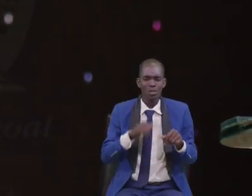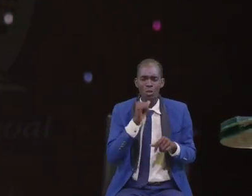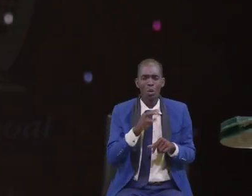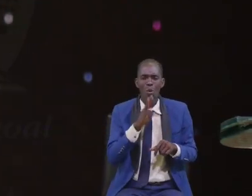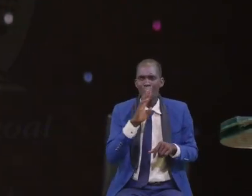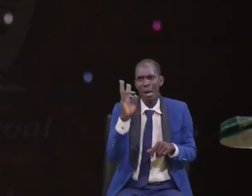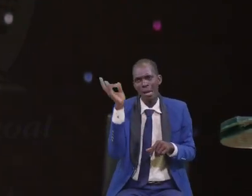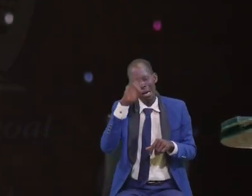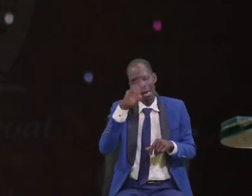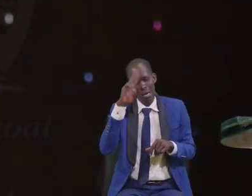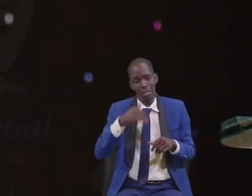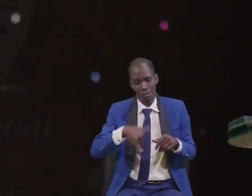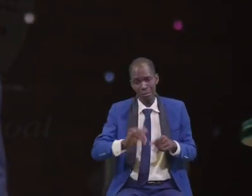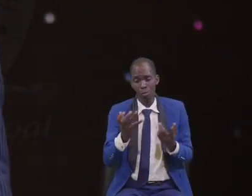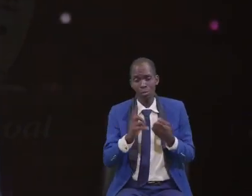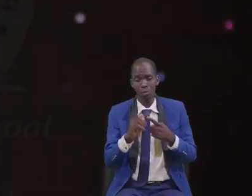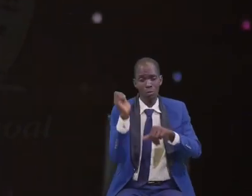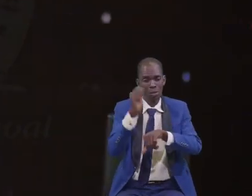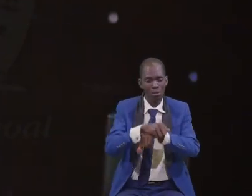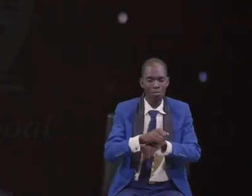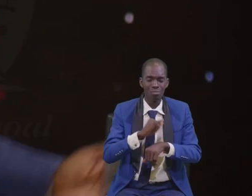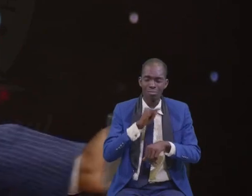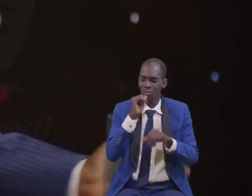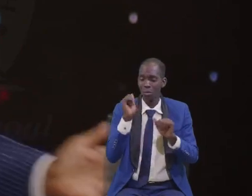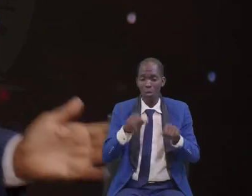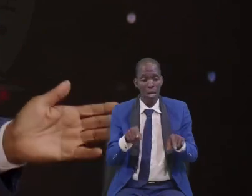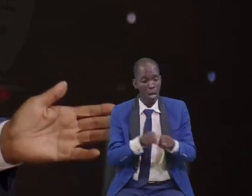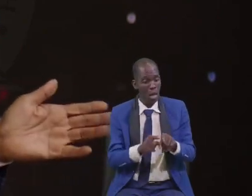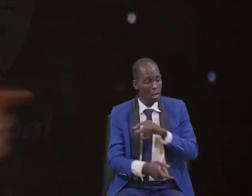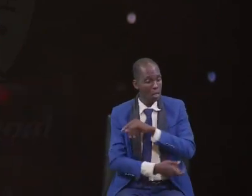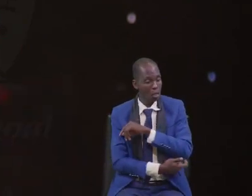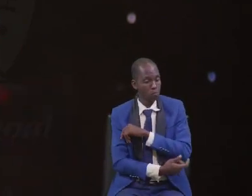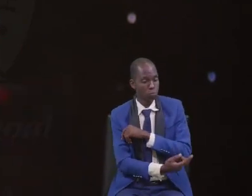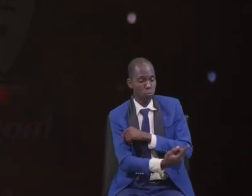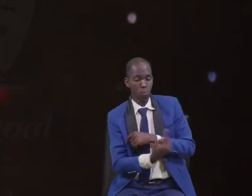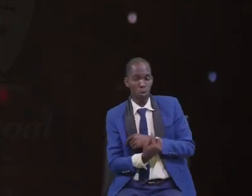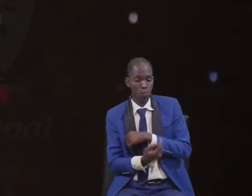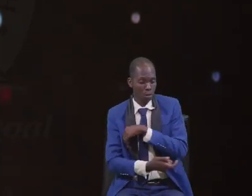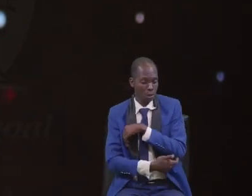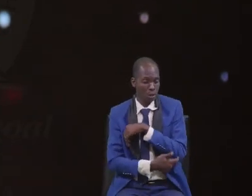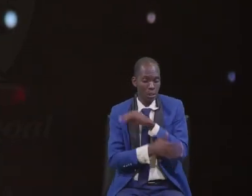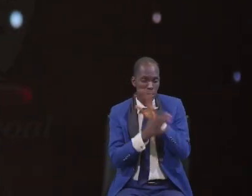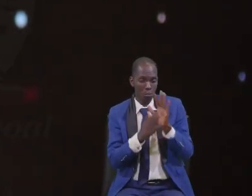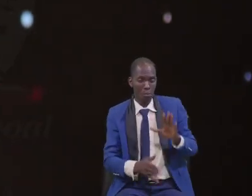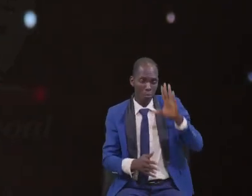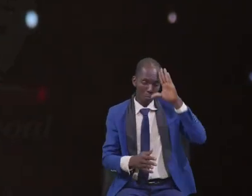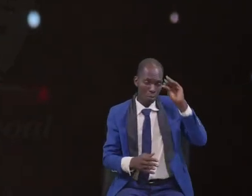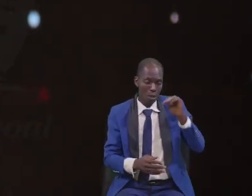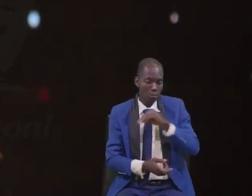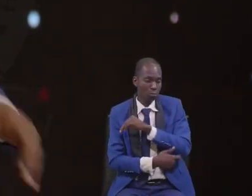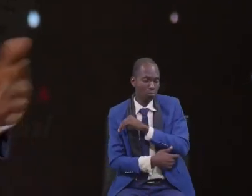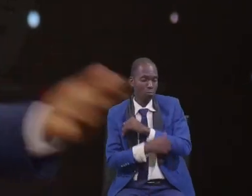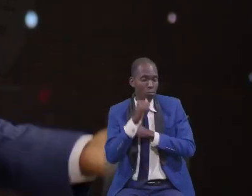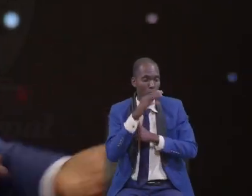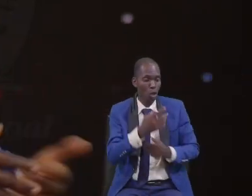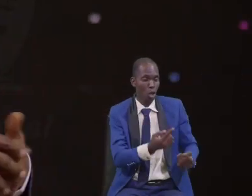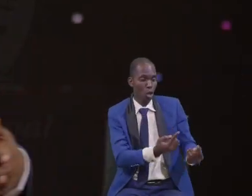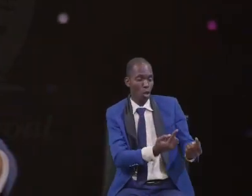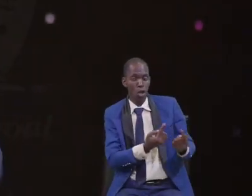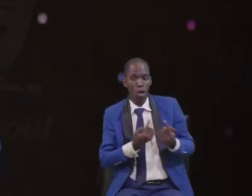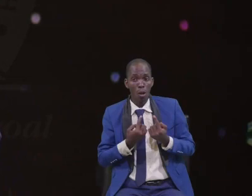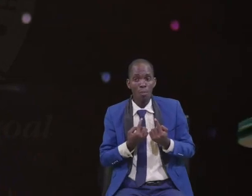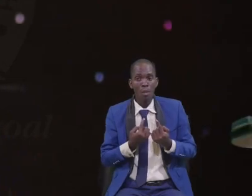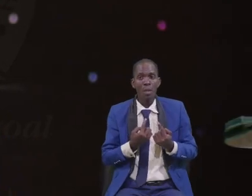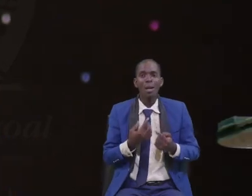person and overcome. As the temptations are coming, as the tempters and the temptresses are coming. Now the